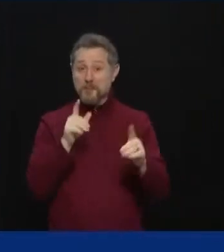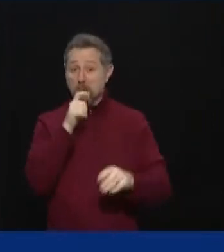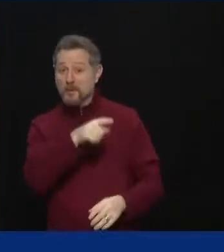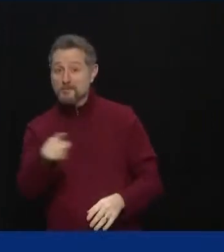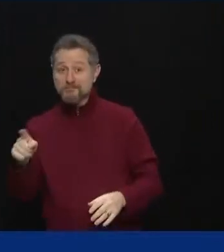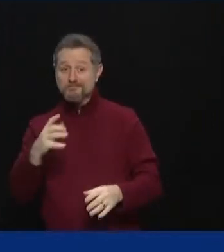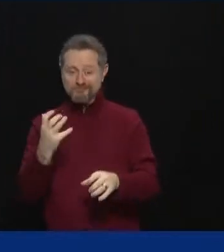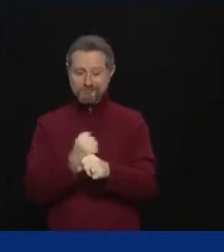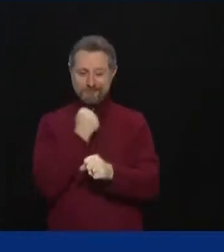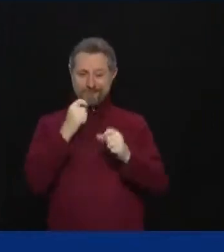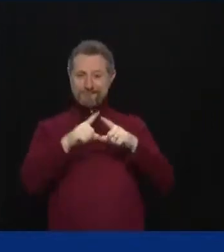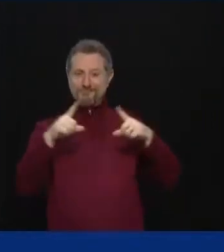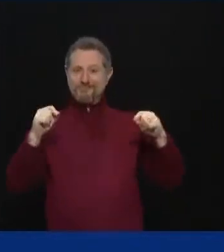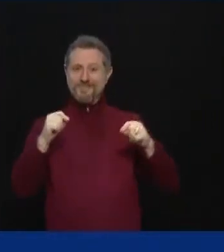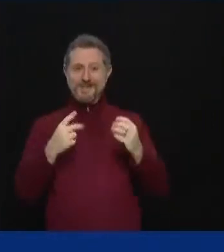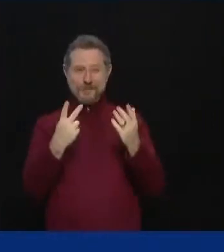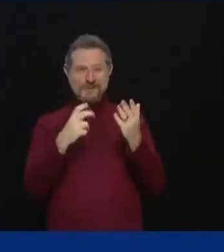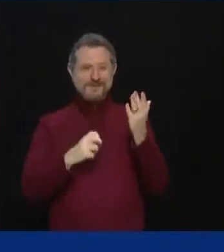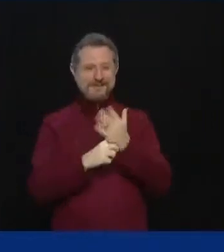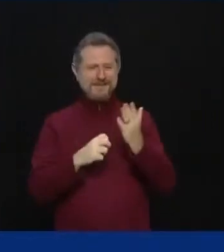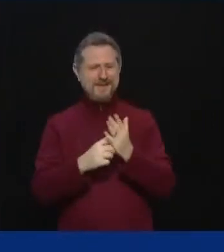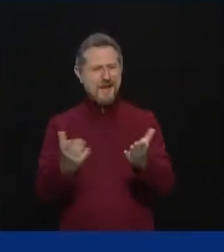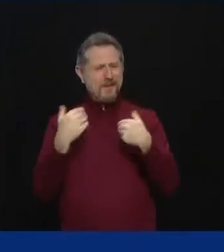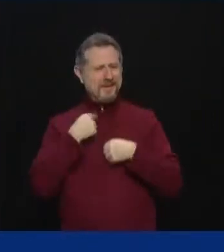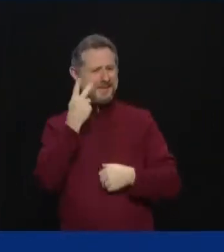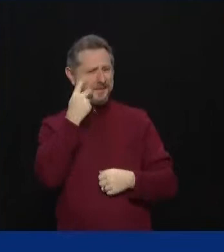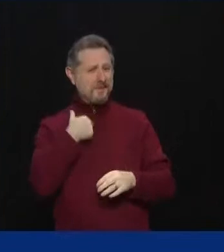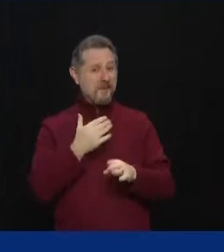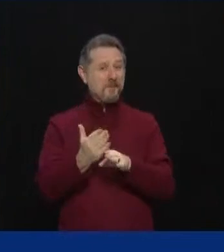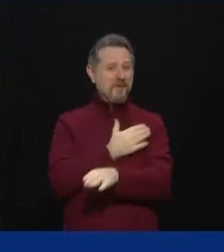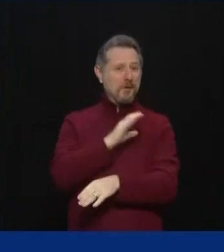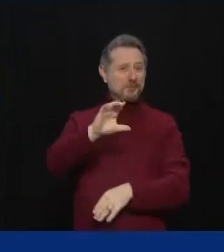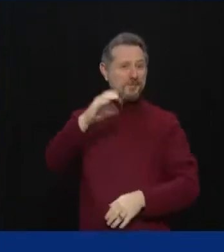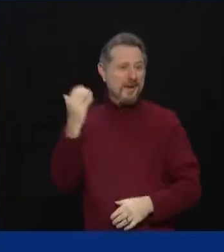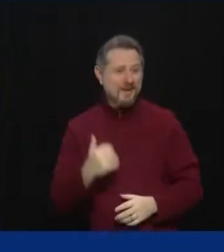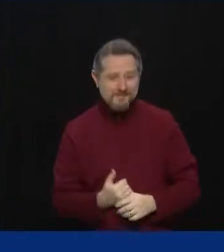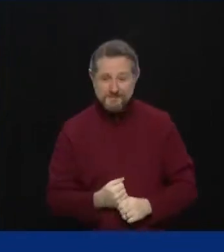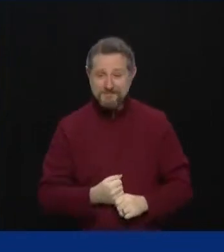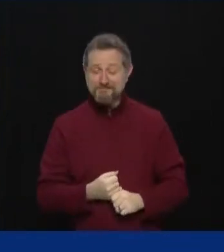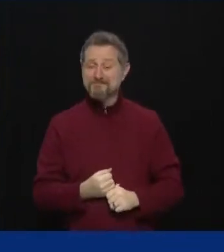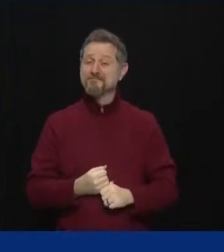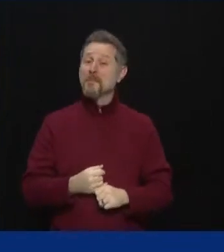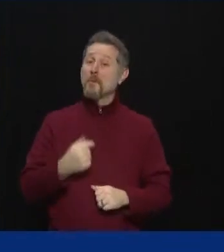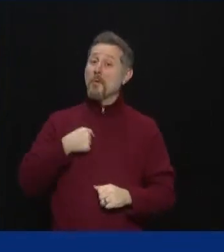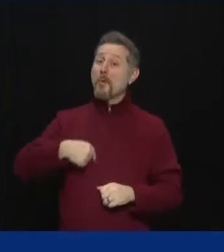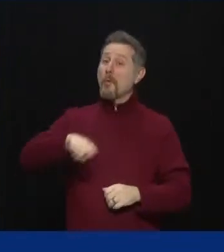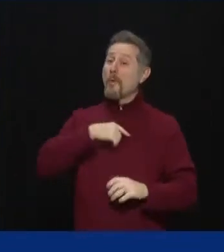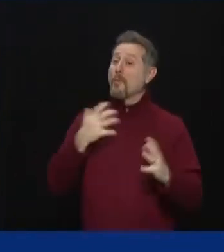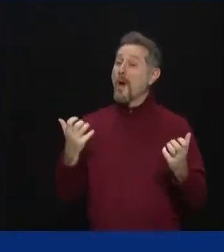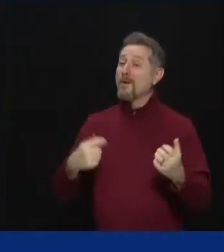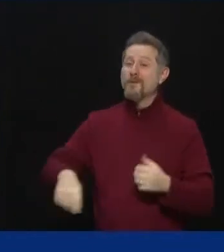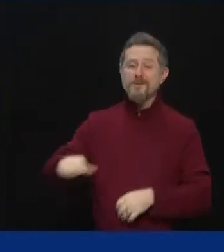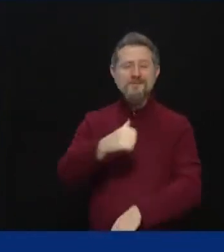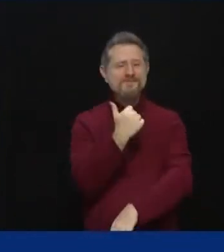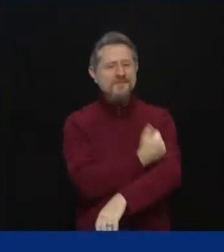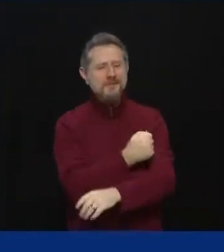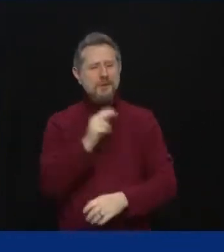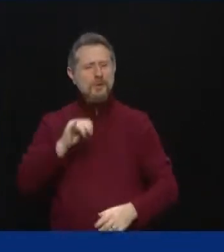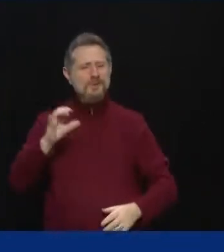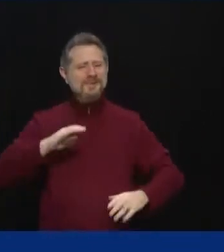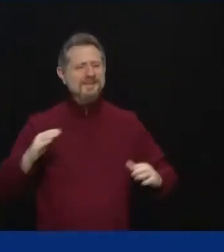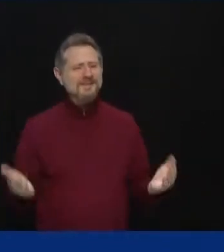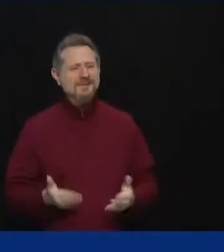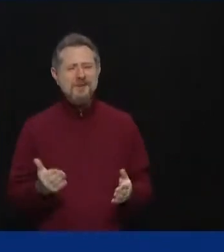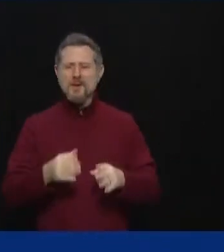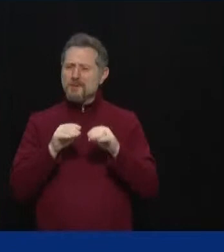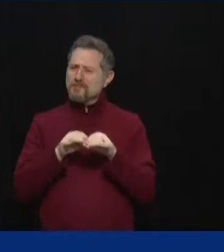for 2 tickets to come see us before Christmas. We all want to get back to normal life here in New York City and everywhere, and the way